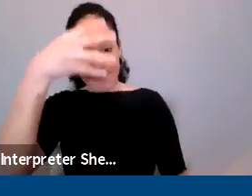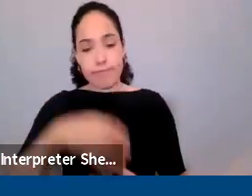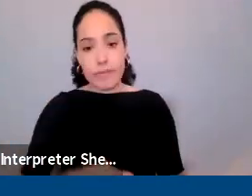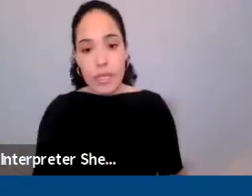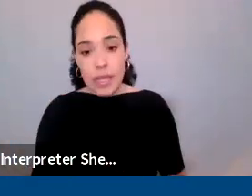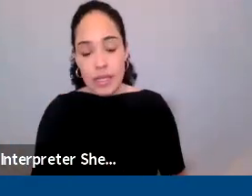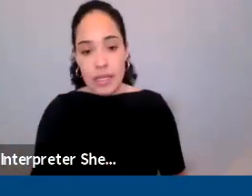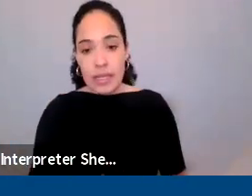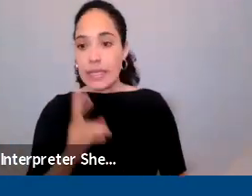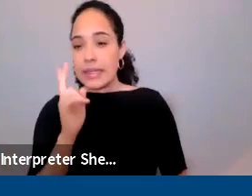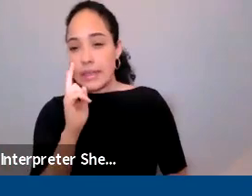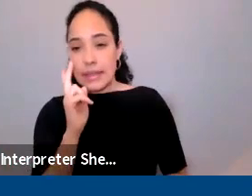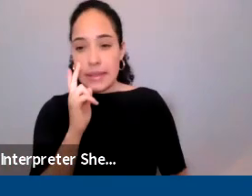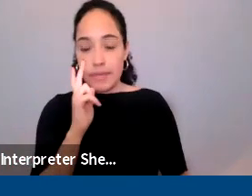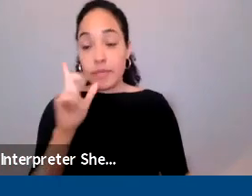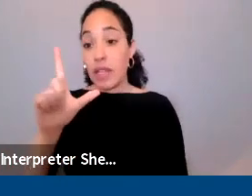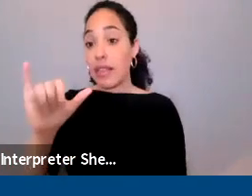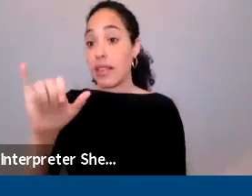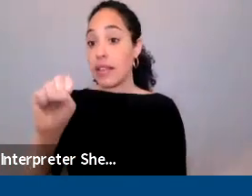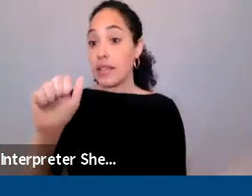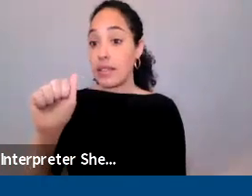Let's see, Lisa